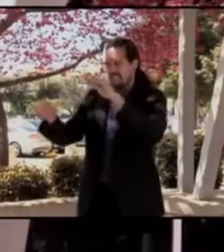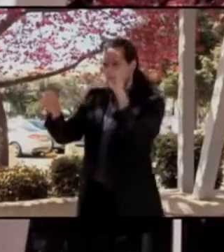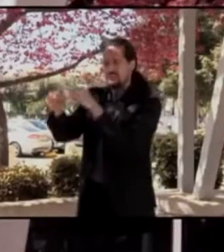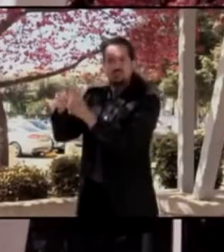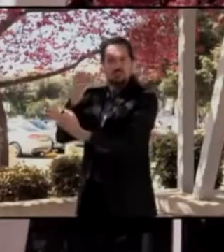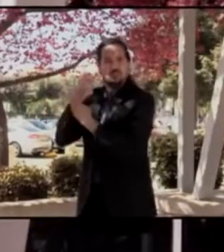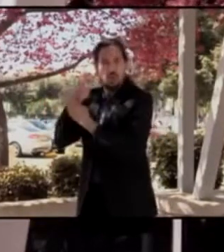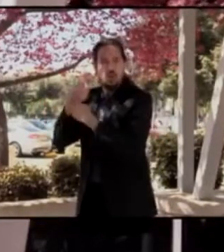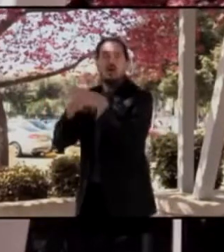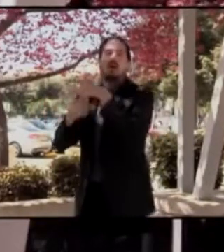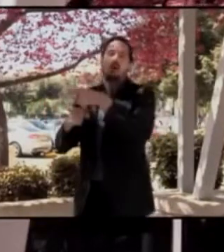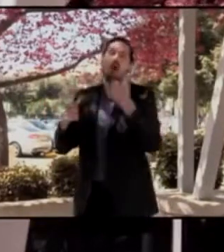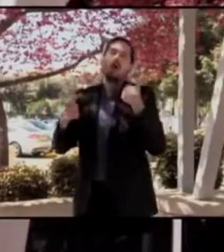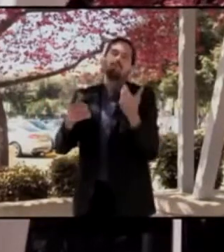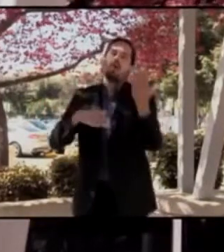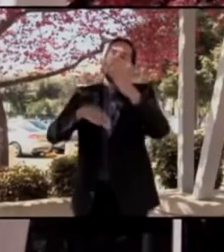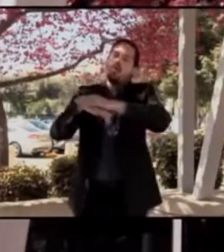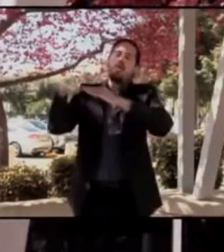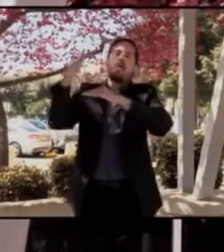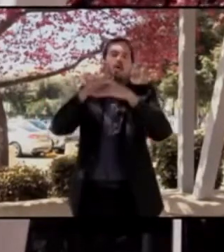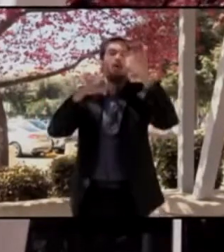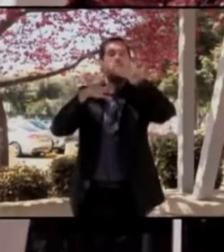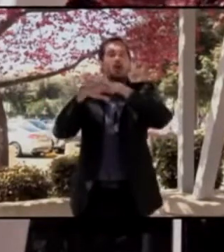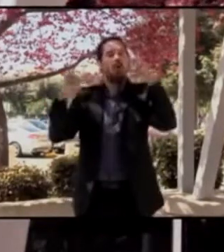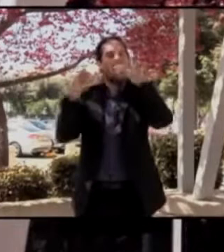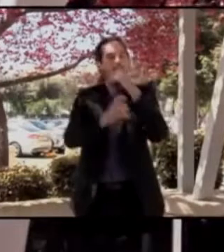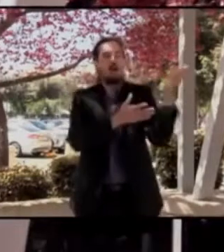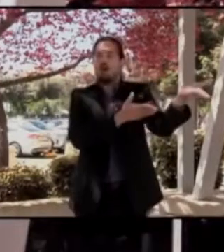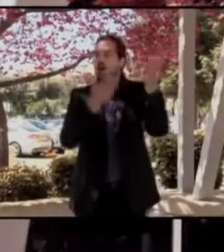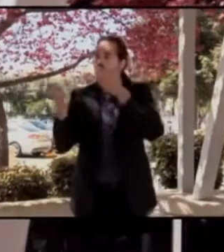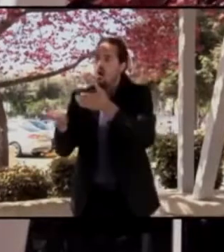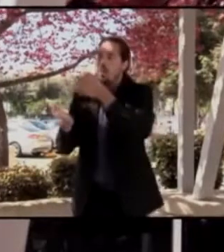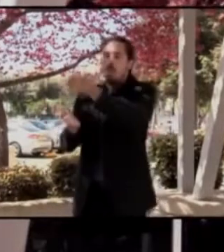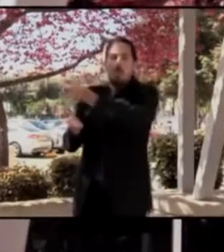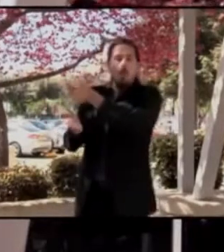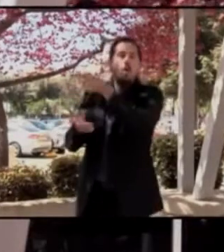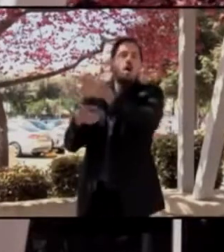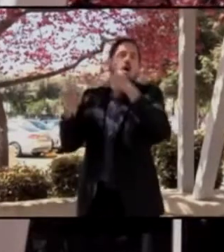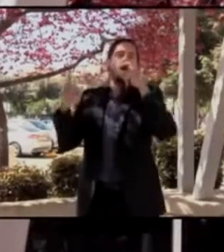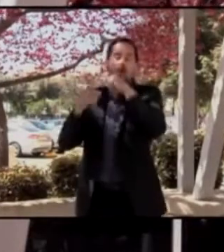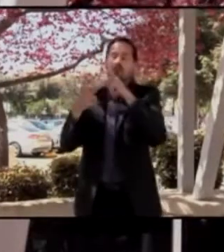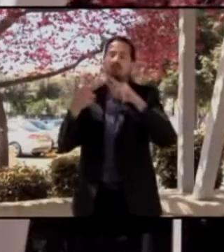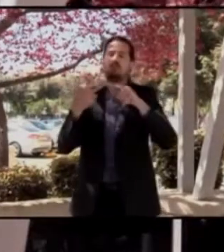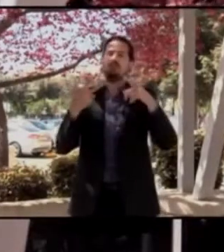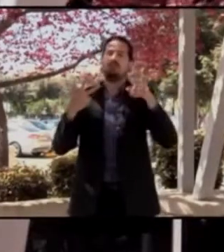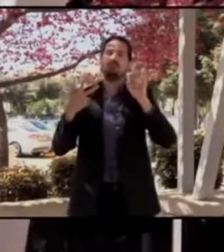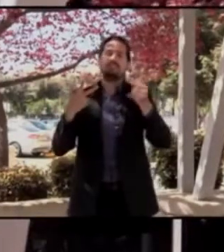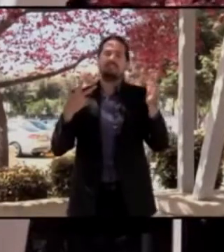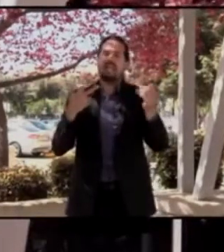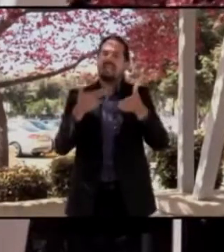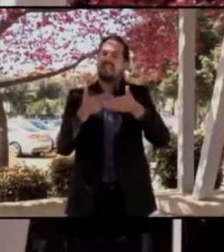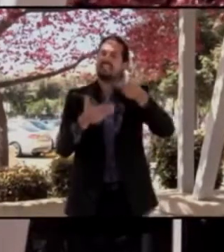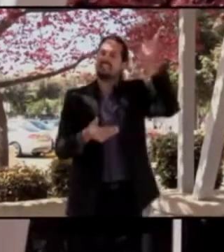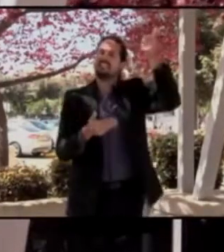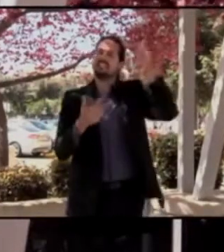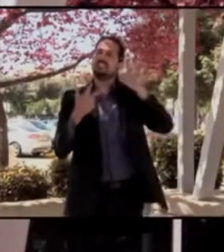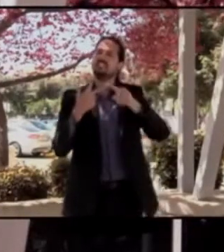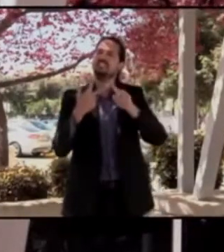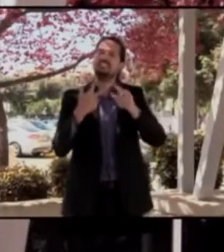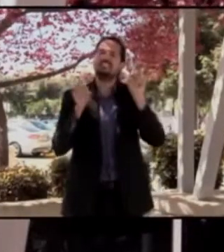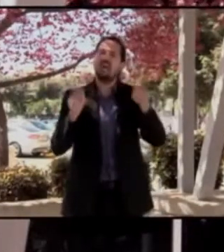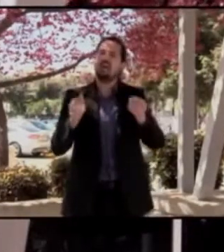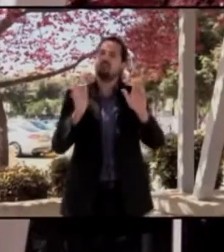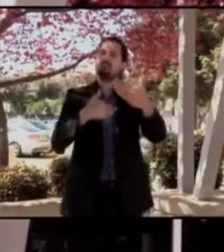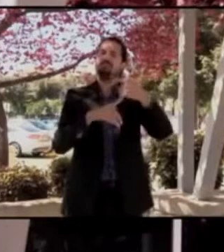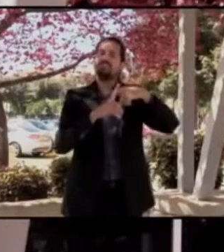get it out. So that's really the main thing that we've noticed. I want to just say that